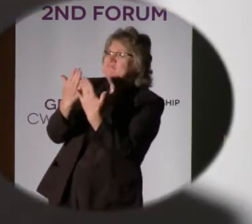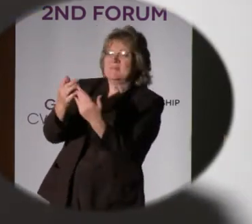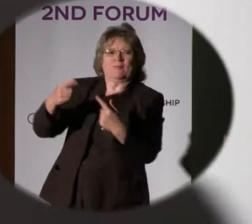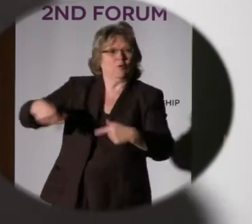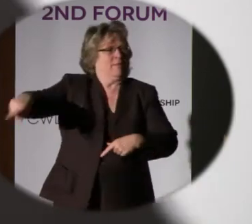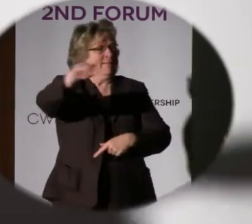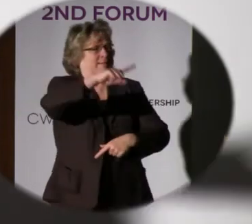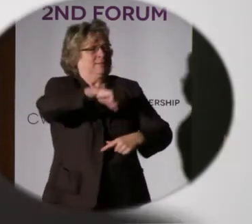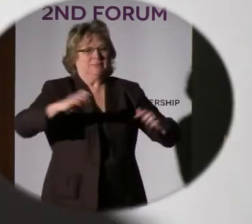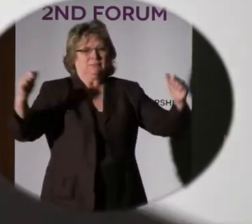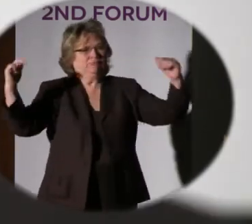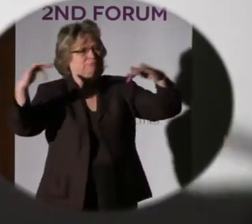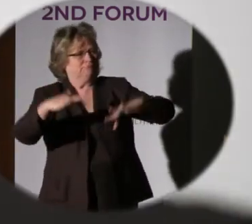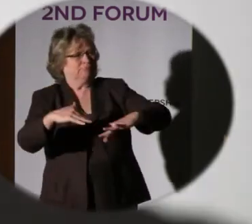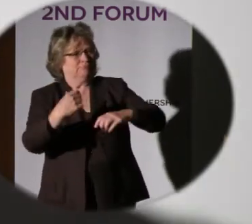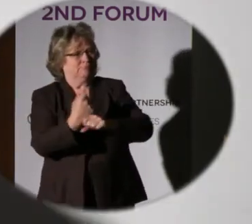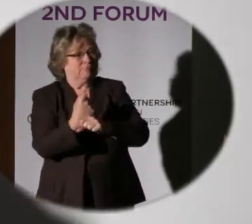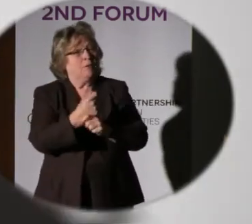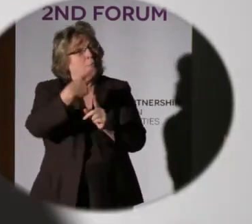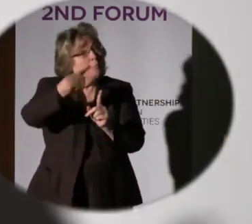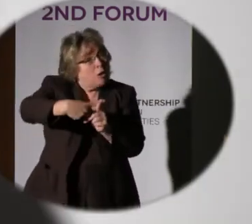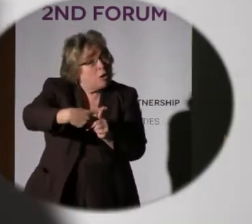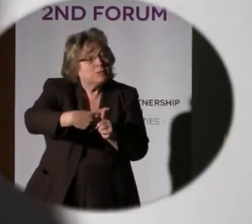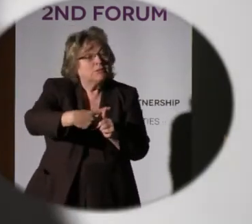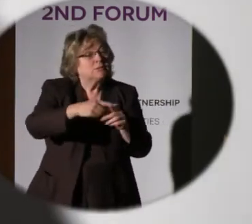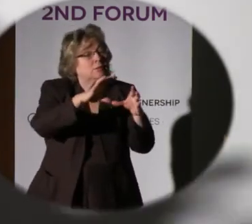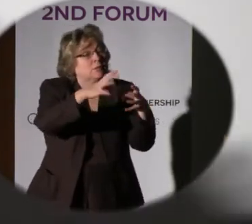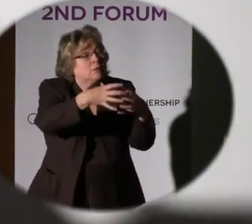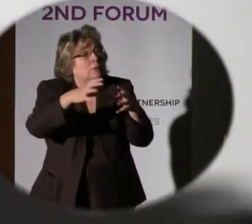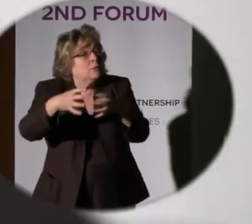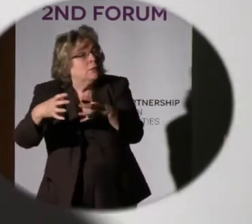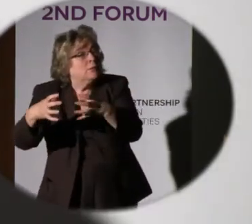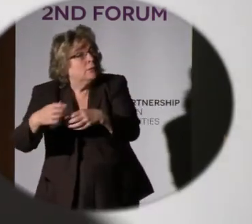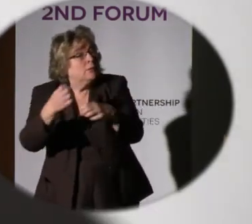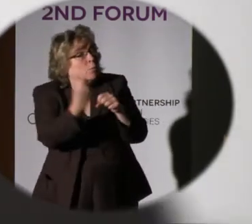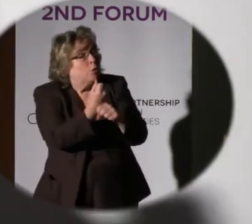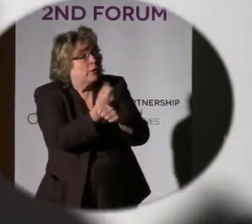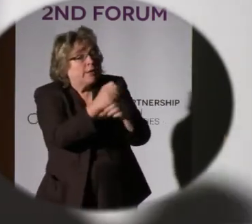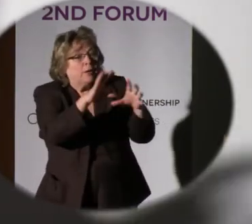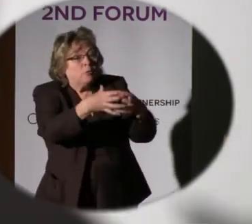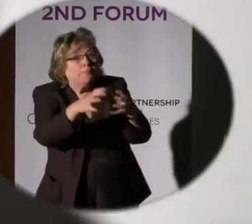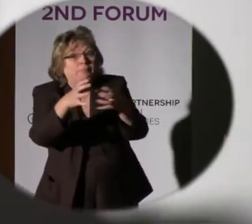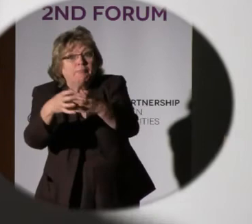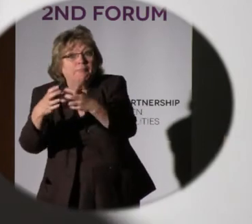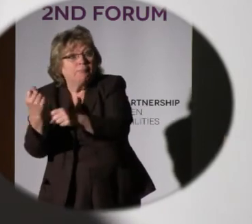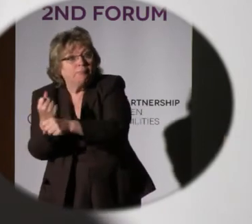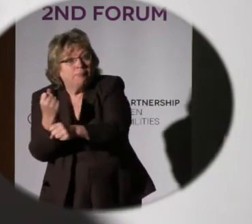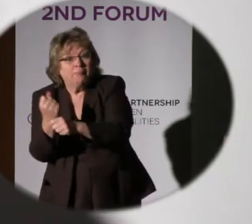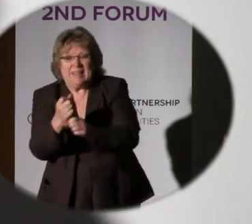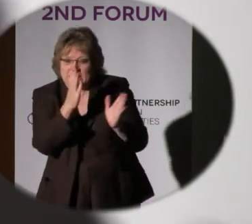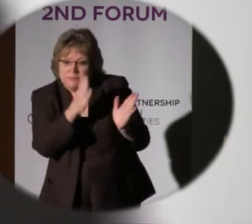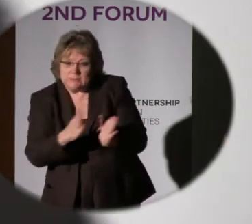work in preparing for this forum.